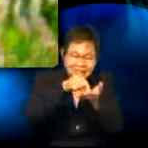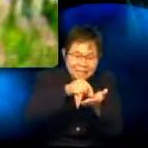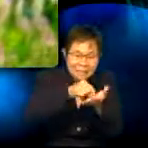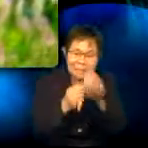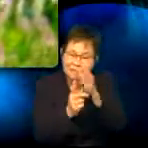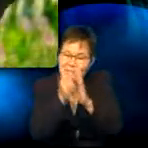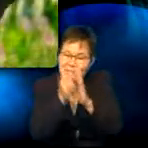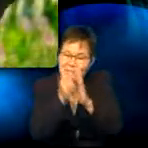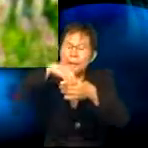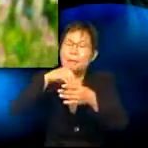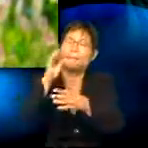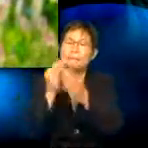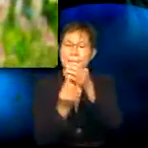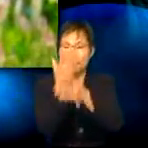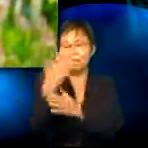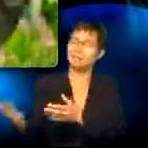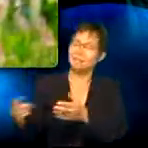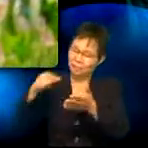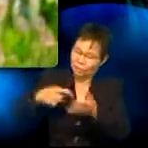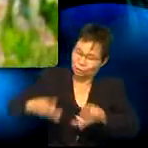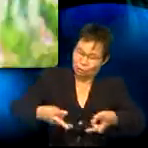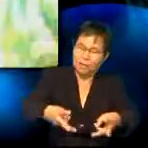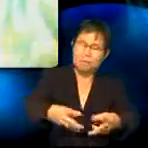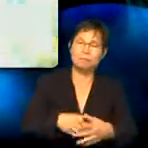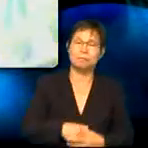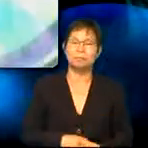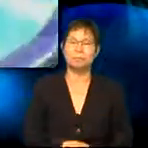in plants. This way.